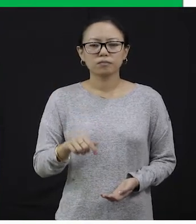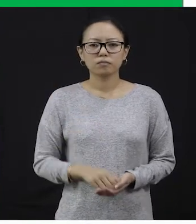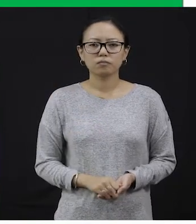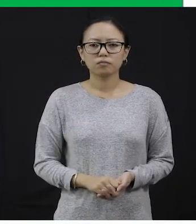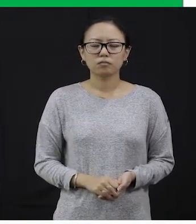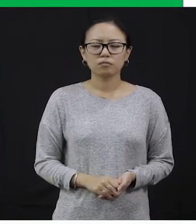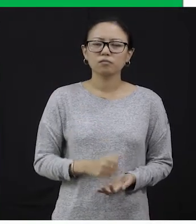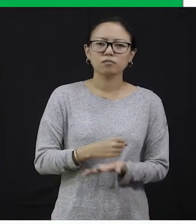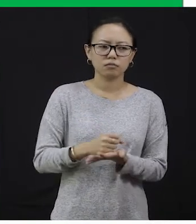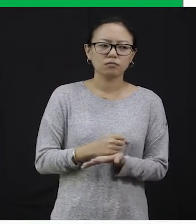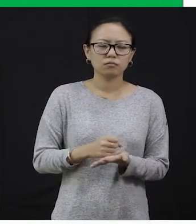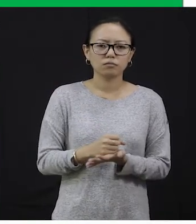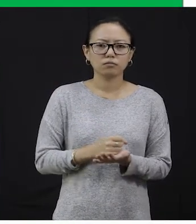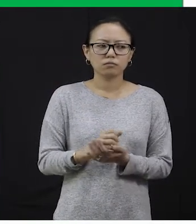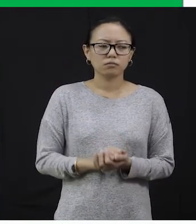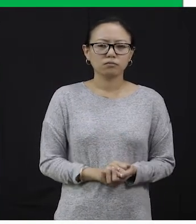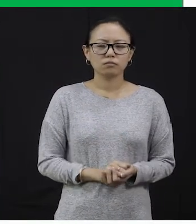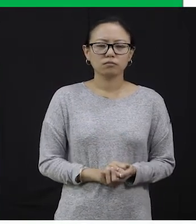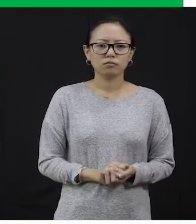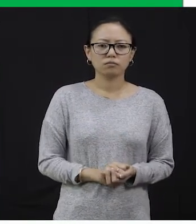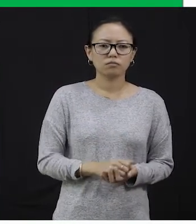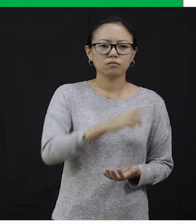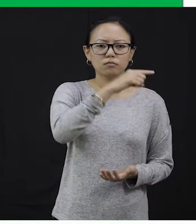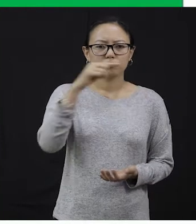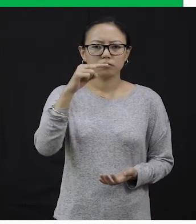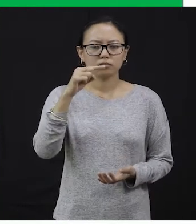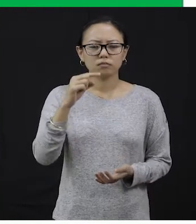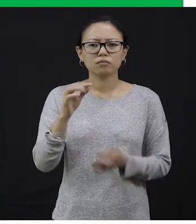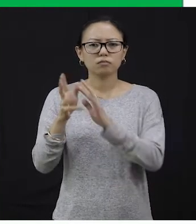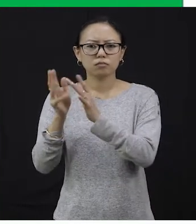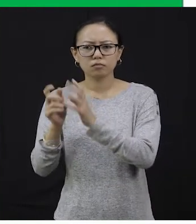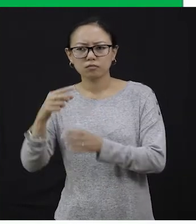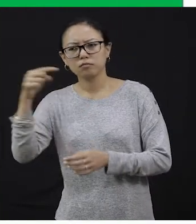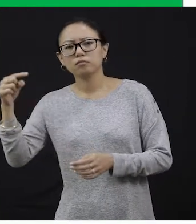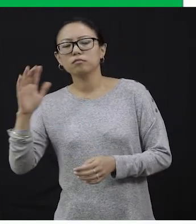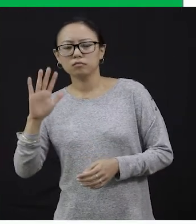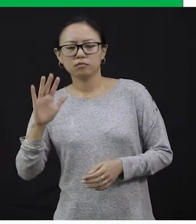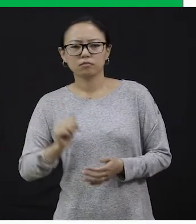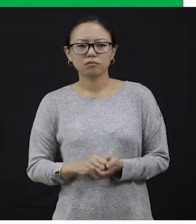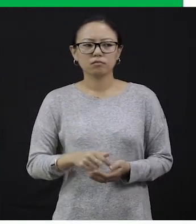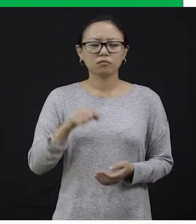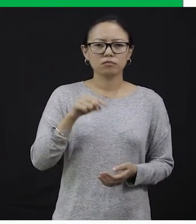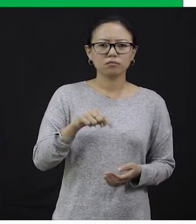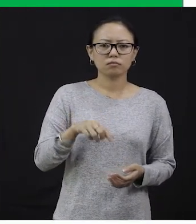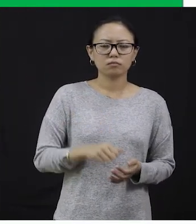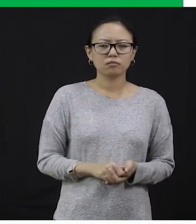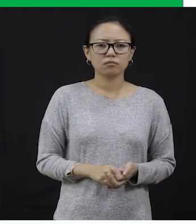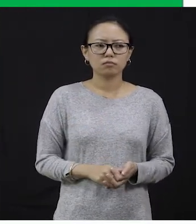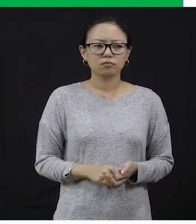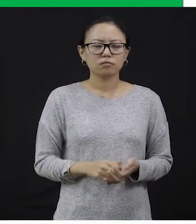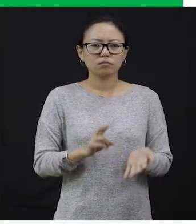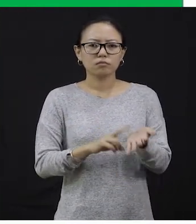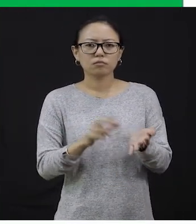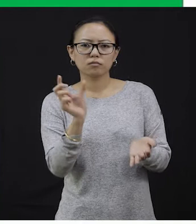So can you fill in the blanks? So let's fill in the blanks. On the left column, we have to write in figures. In figures, that is in